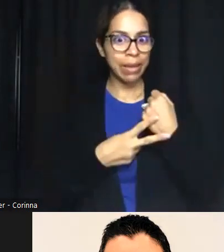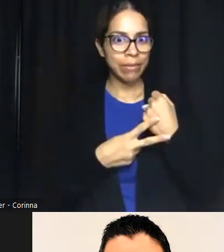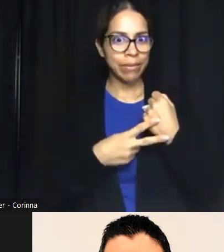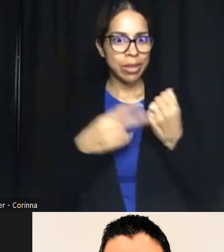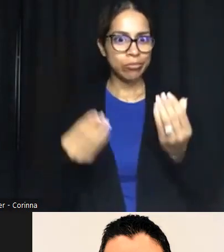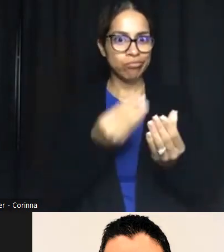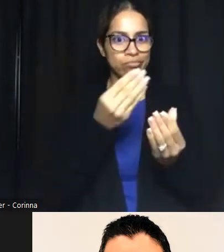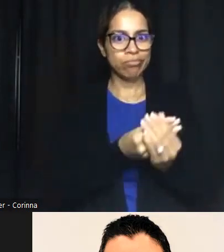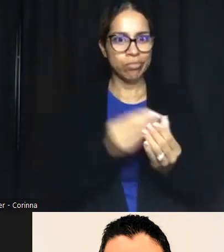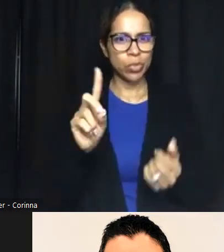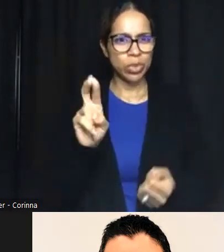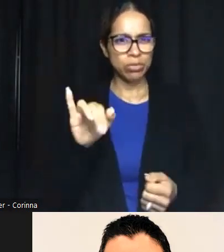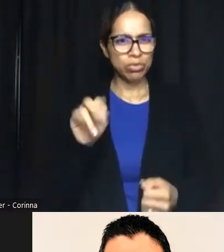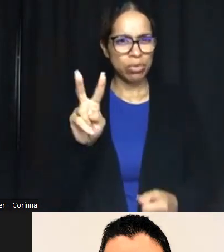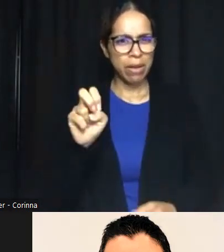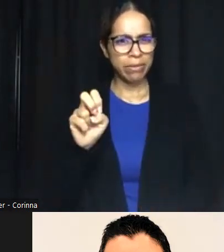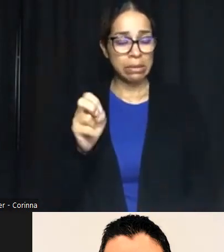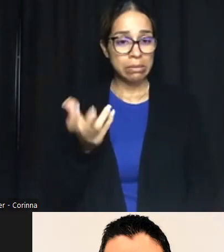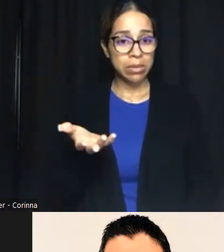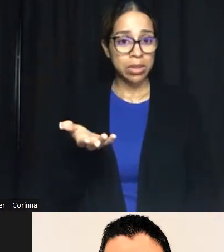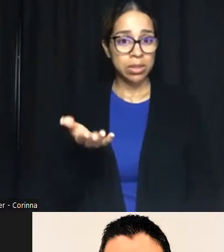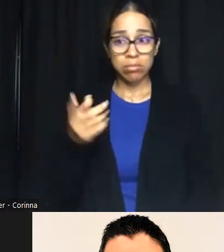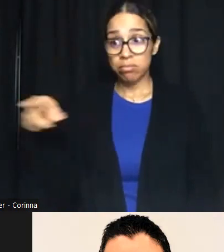Huh, Is anyone having an issue?